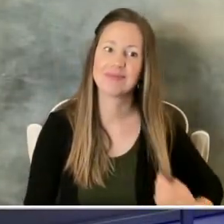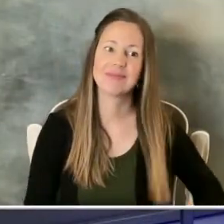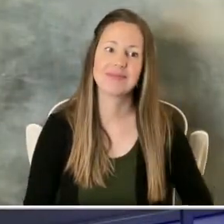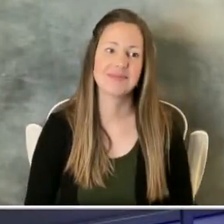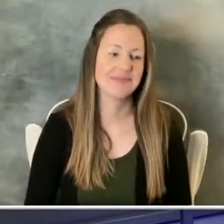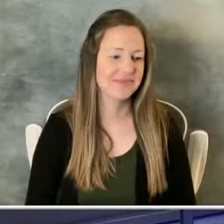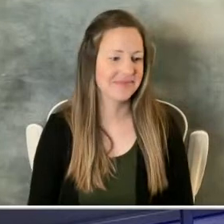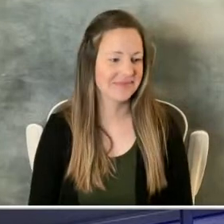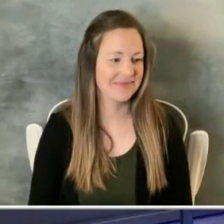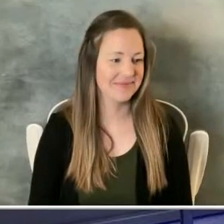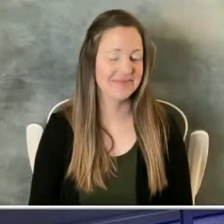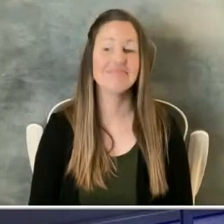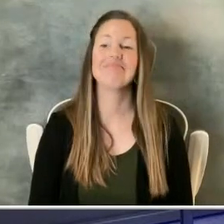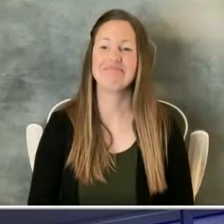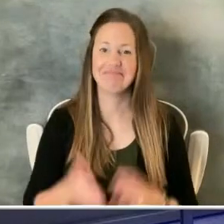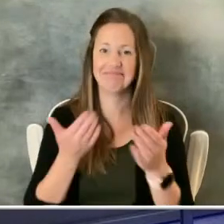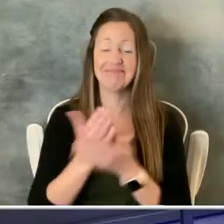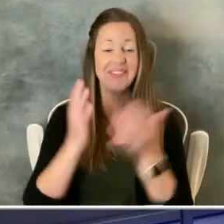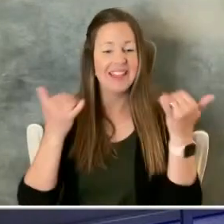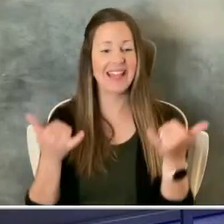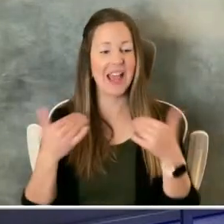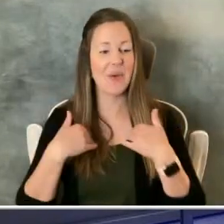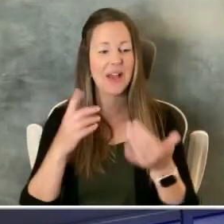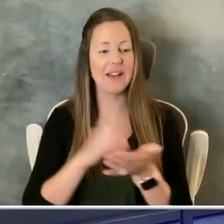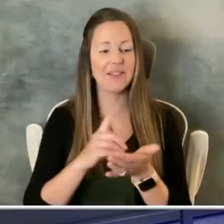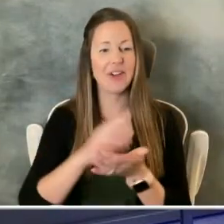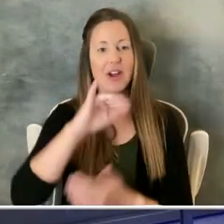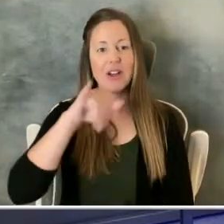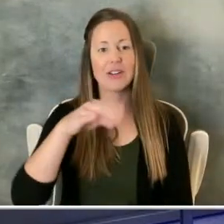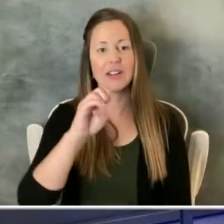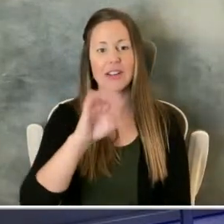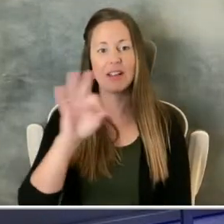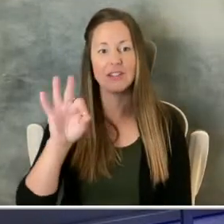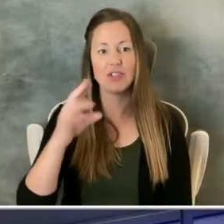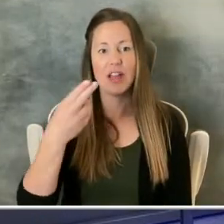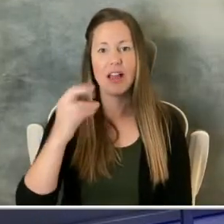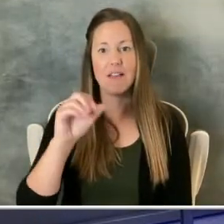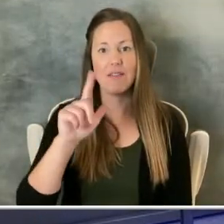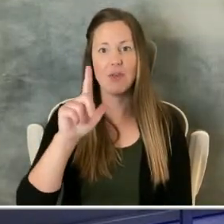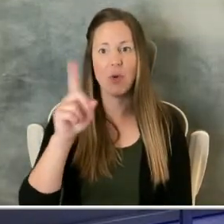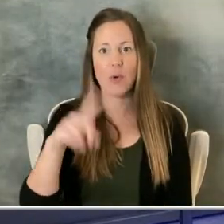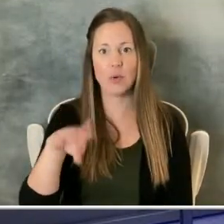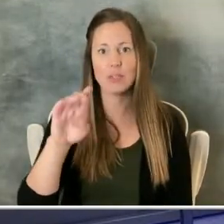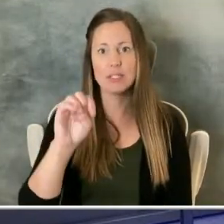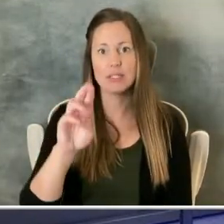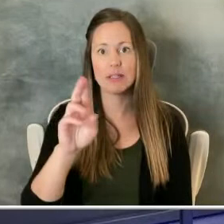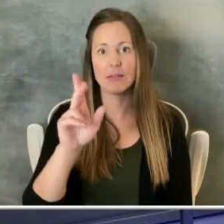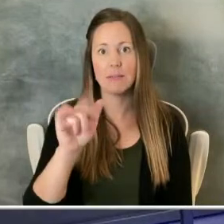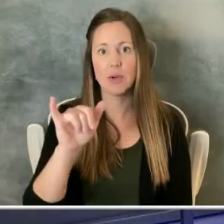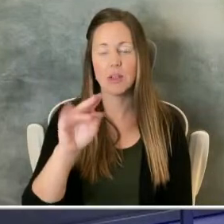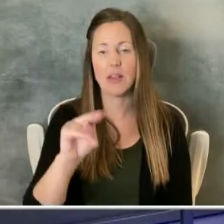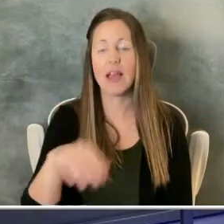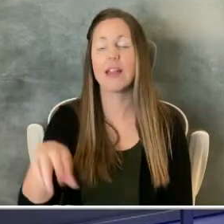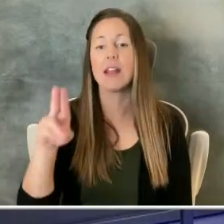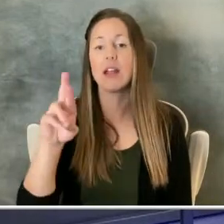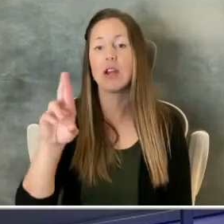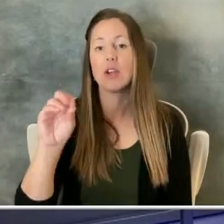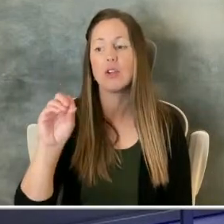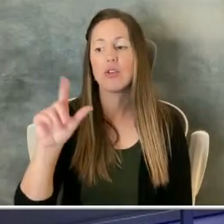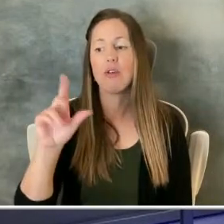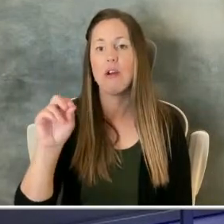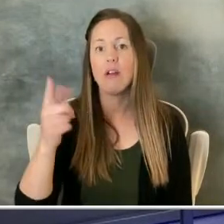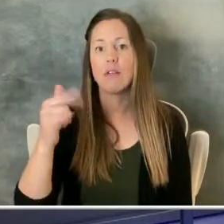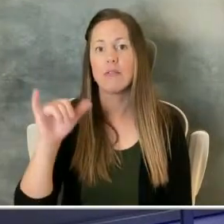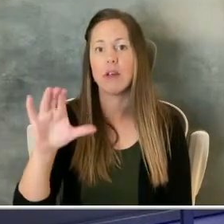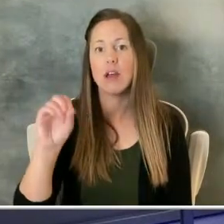All right, joining me now is Dr. Jeff Holzberlein, a urologic oncologist, that's a mouthful, at the physician-in-chief at the University of Kansas